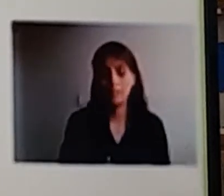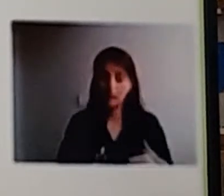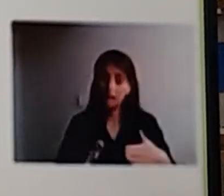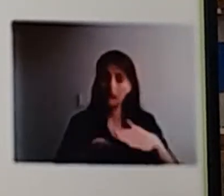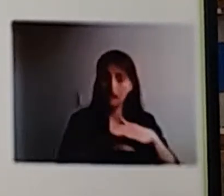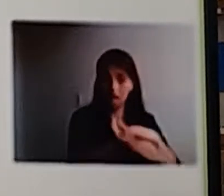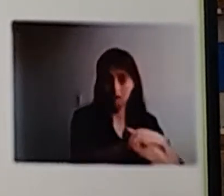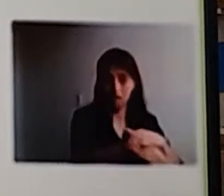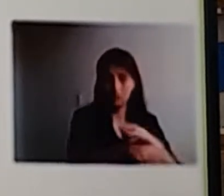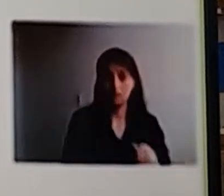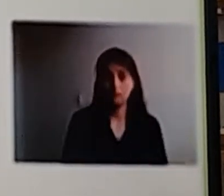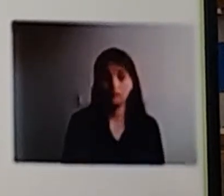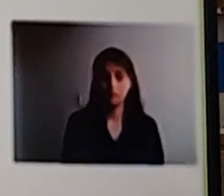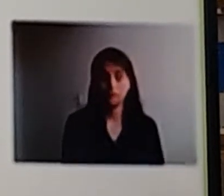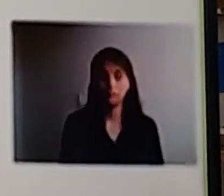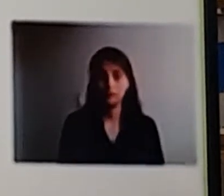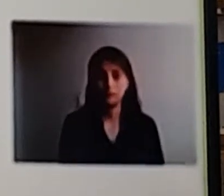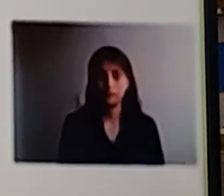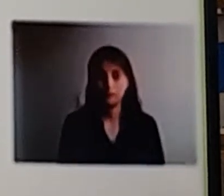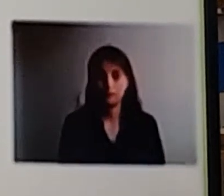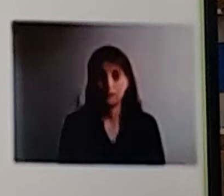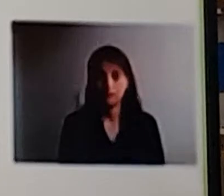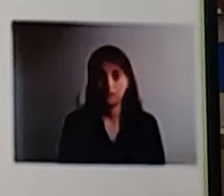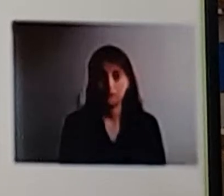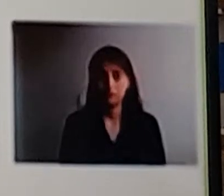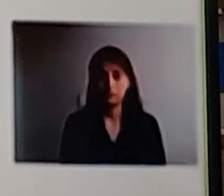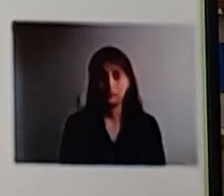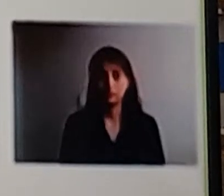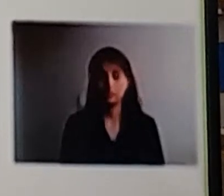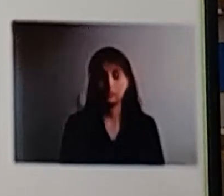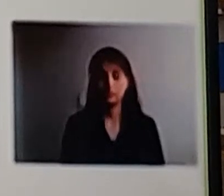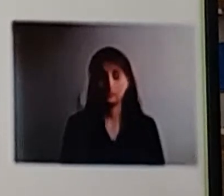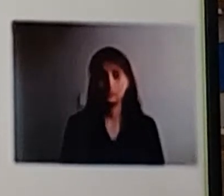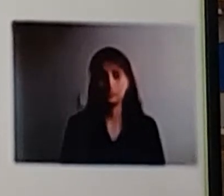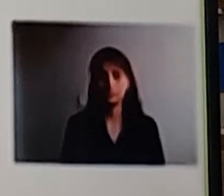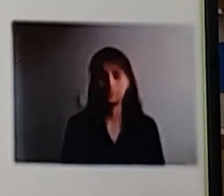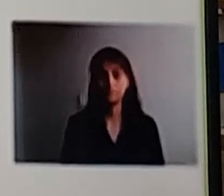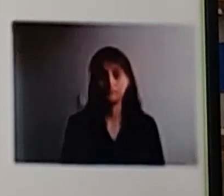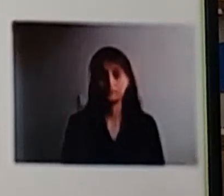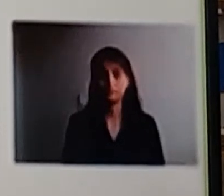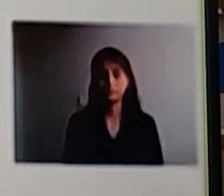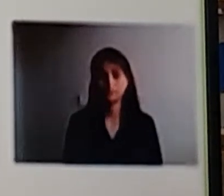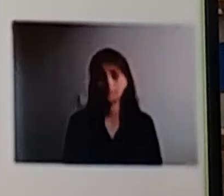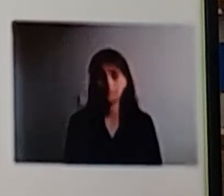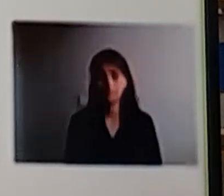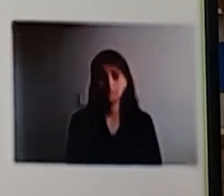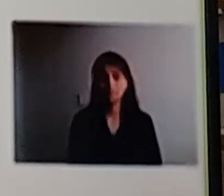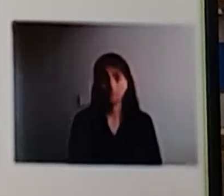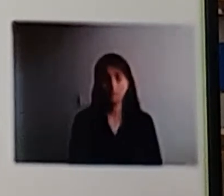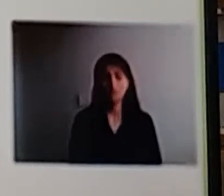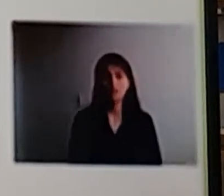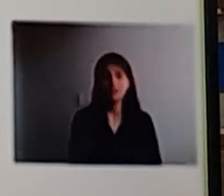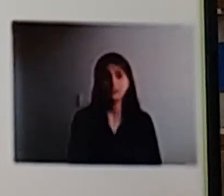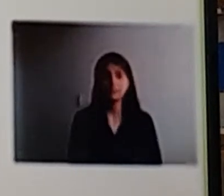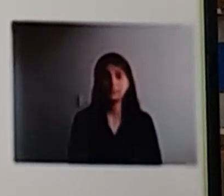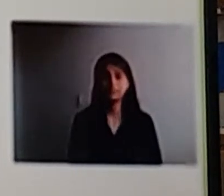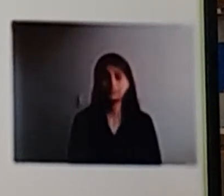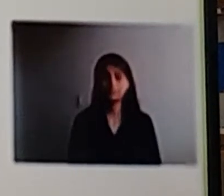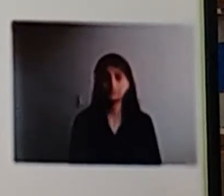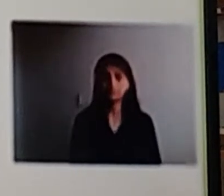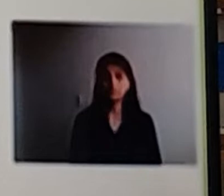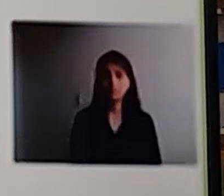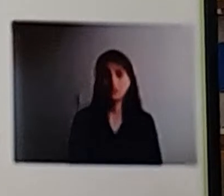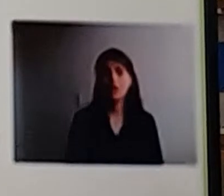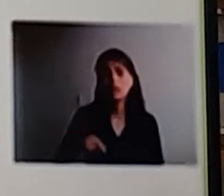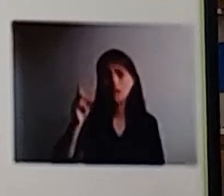prefer that it should be, there is a sensor, so the door will not close even, that will be much better. But if there is no sensor, then the time should